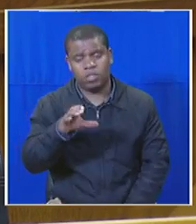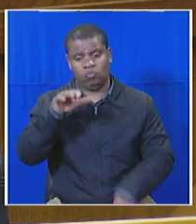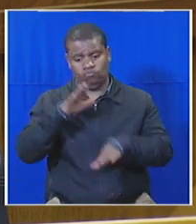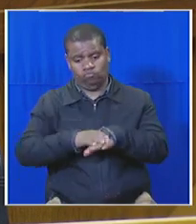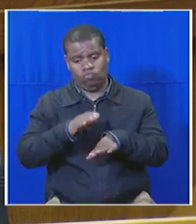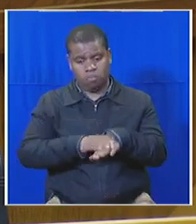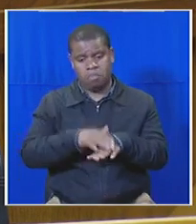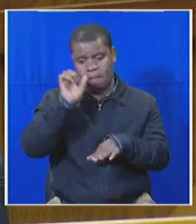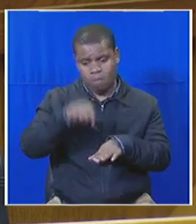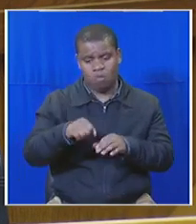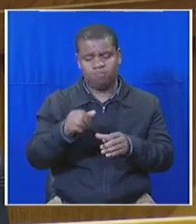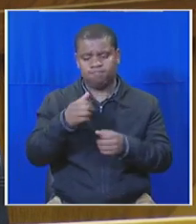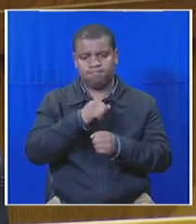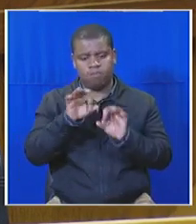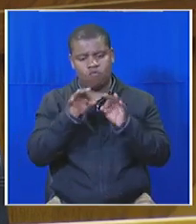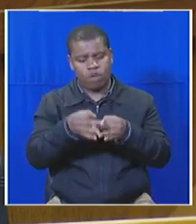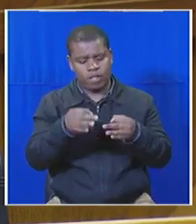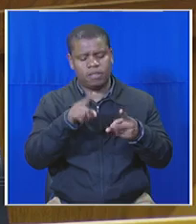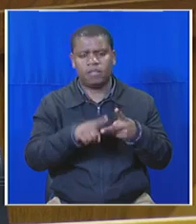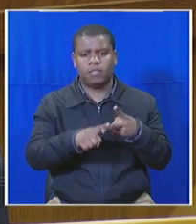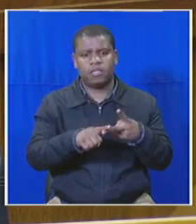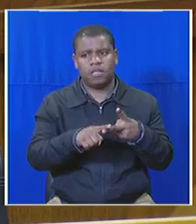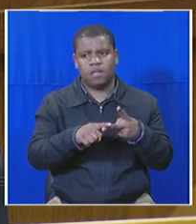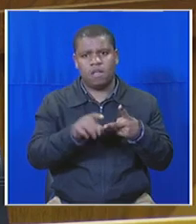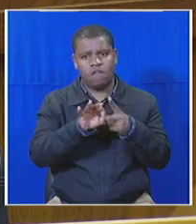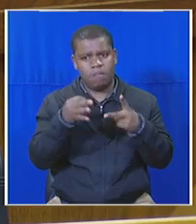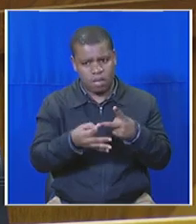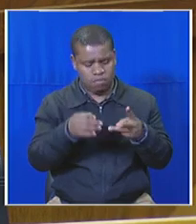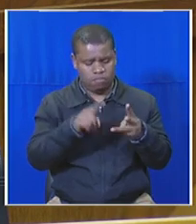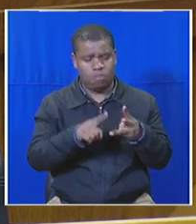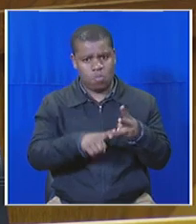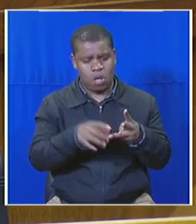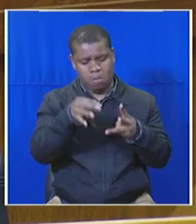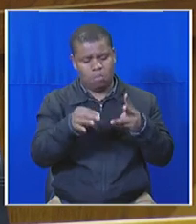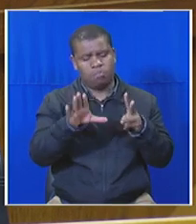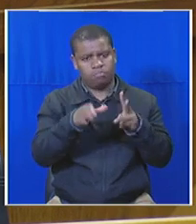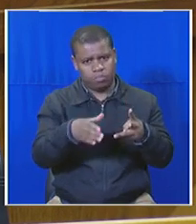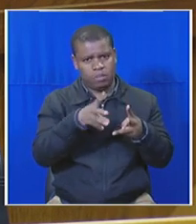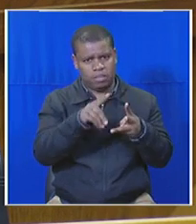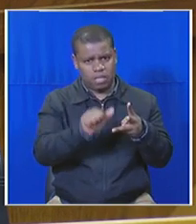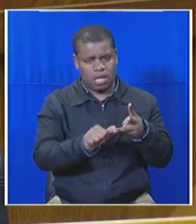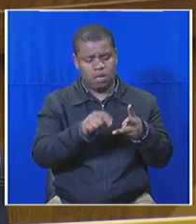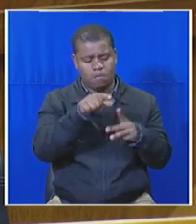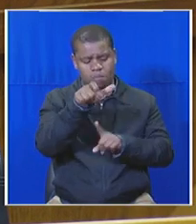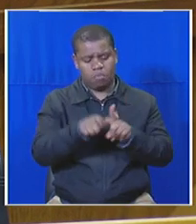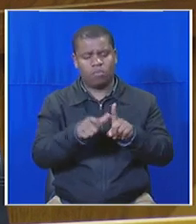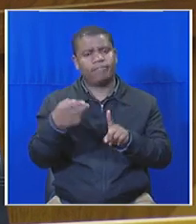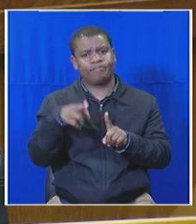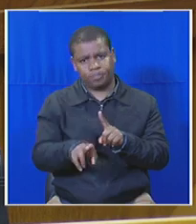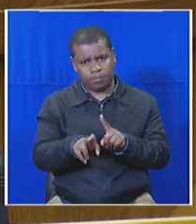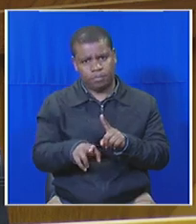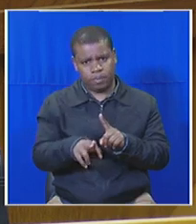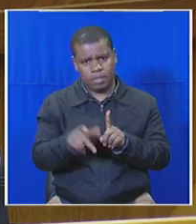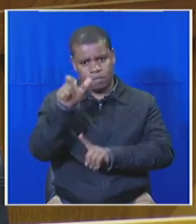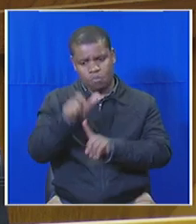na vandyangu wa mutirhikulori loyi a hi siyeke muchaviseki Kenneth